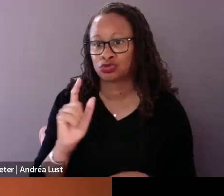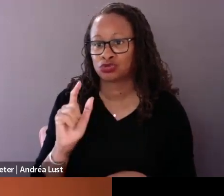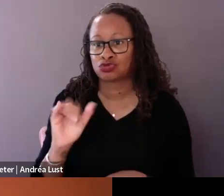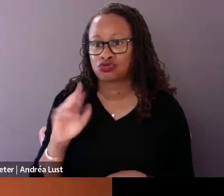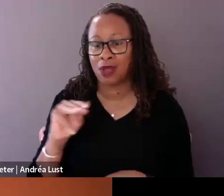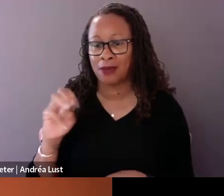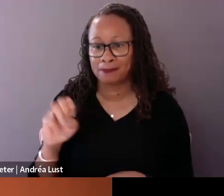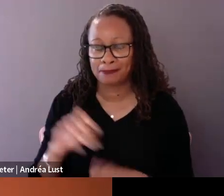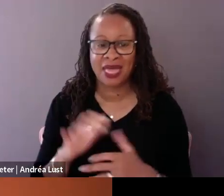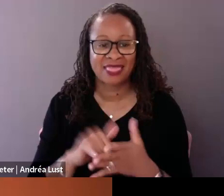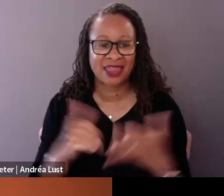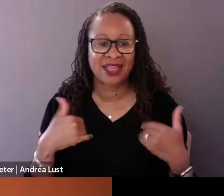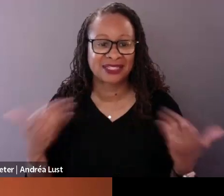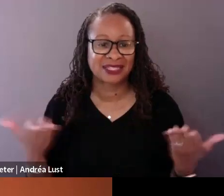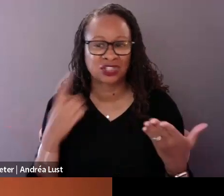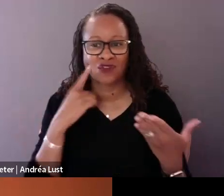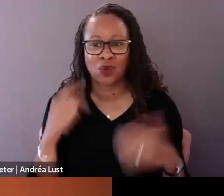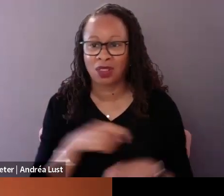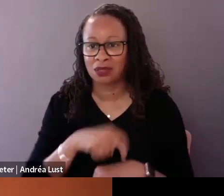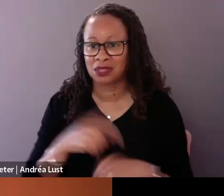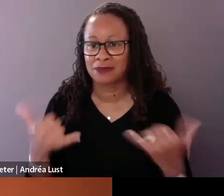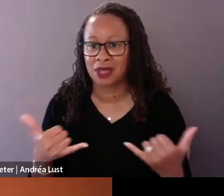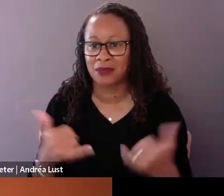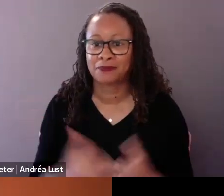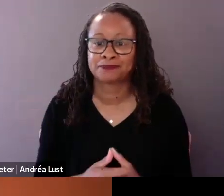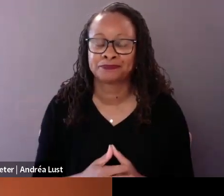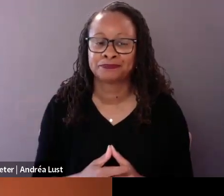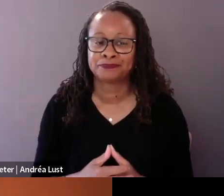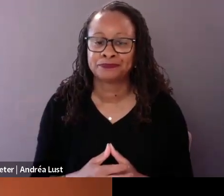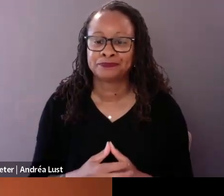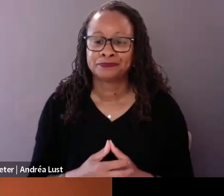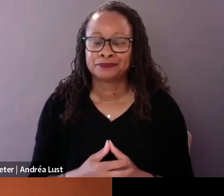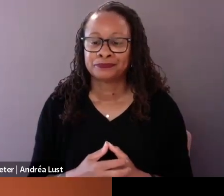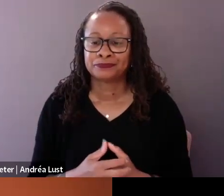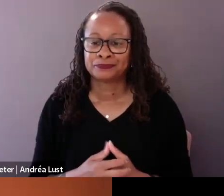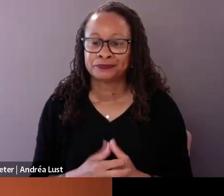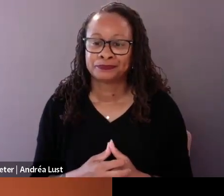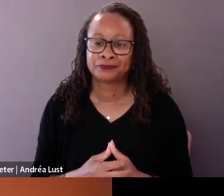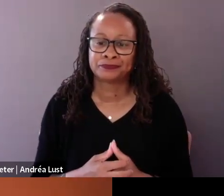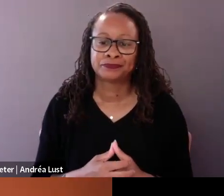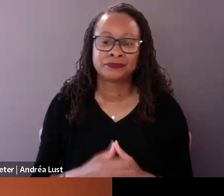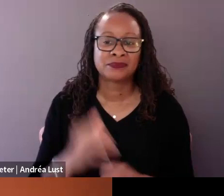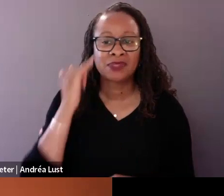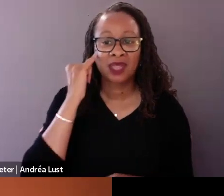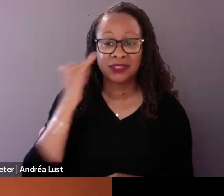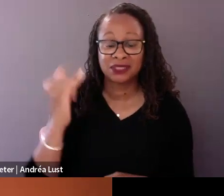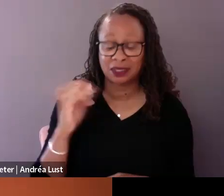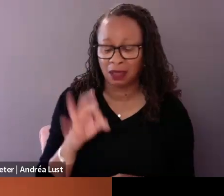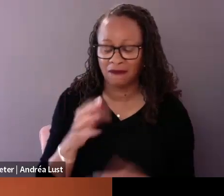has existed for a while now. You know, the idea of these things